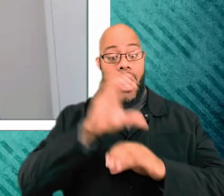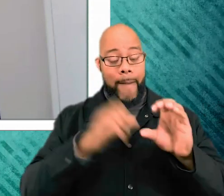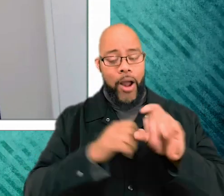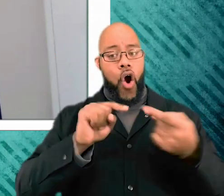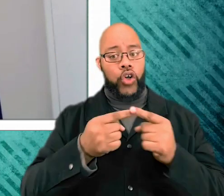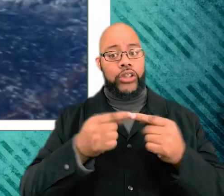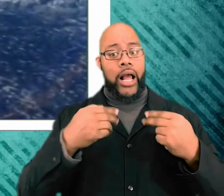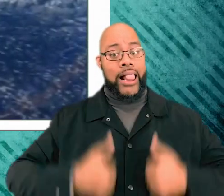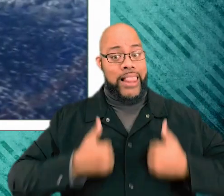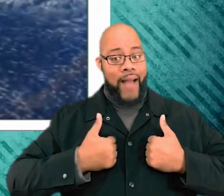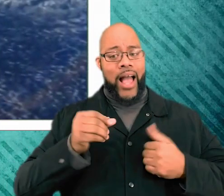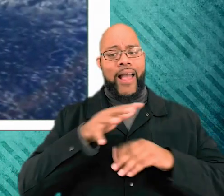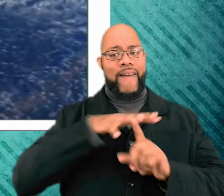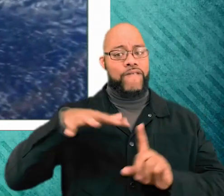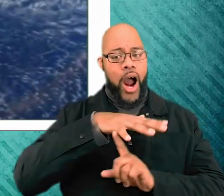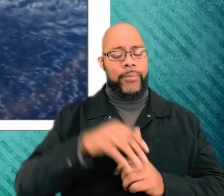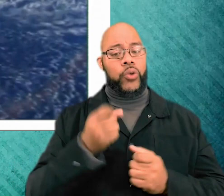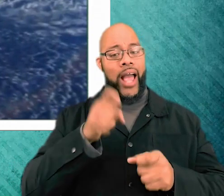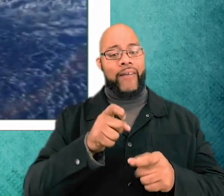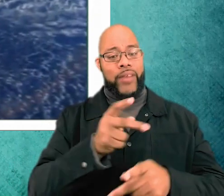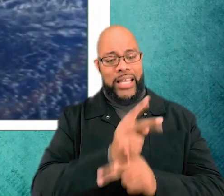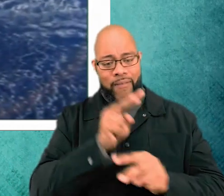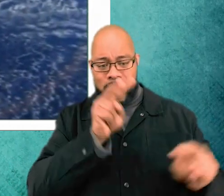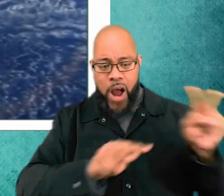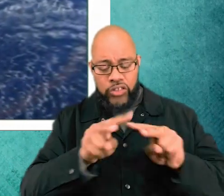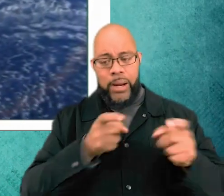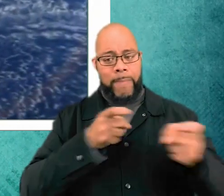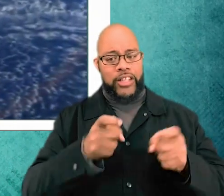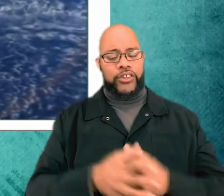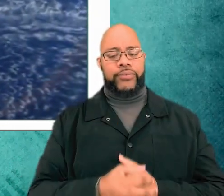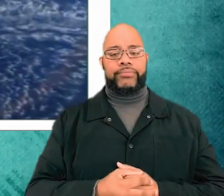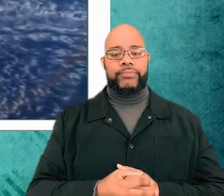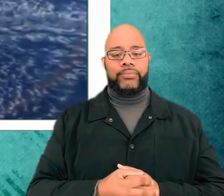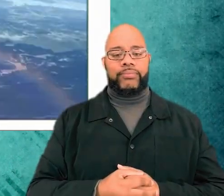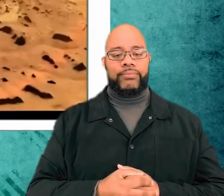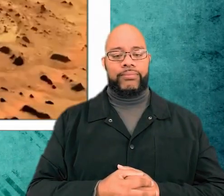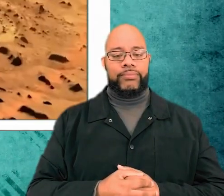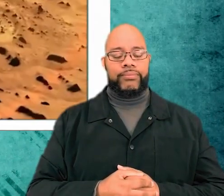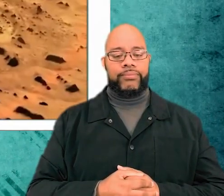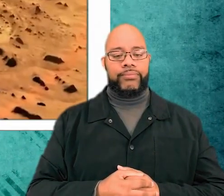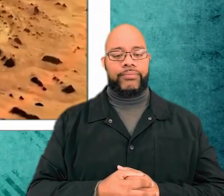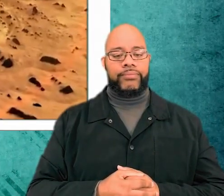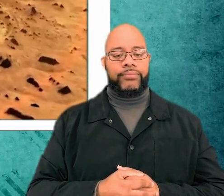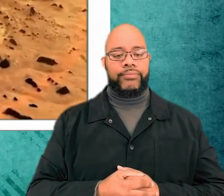to the life and the environment we live in, so it should be monitored and managed carefully.